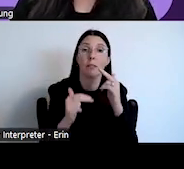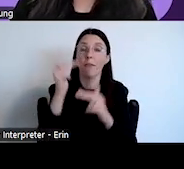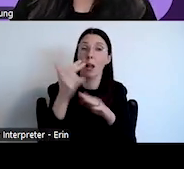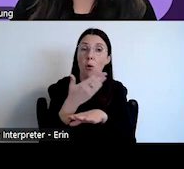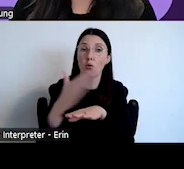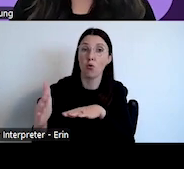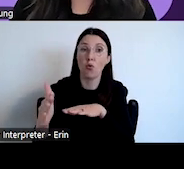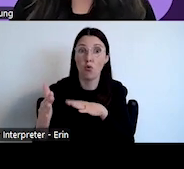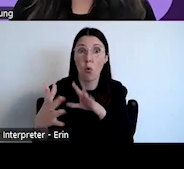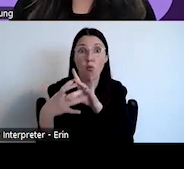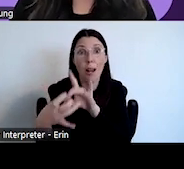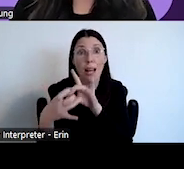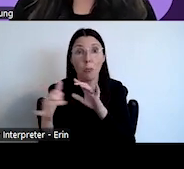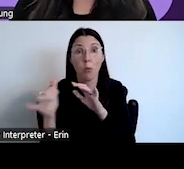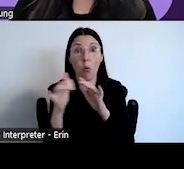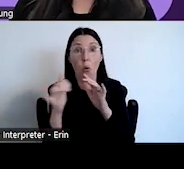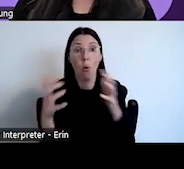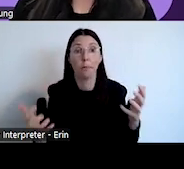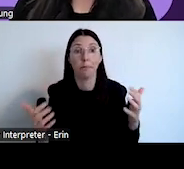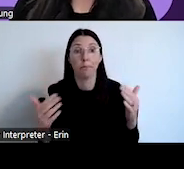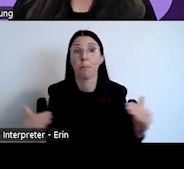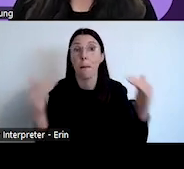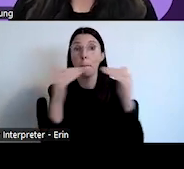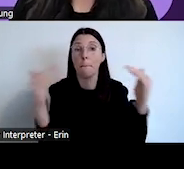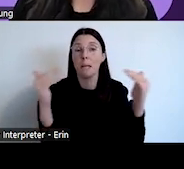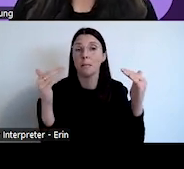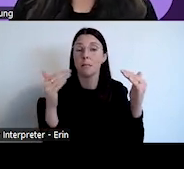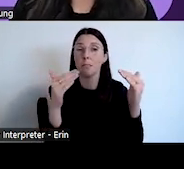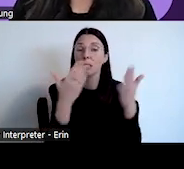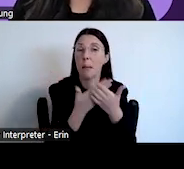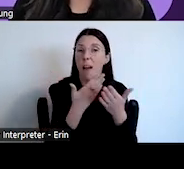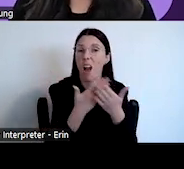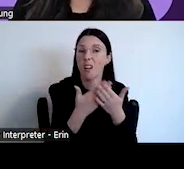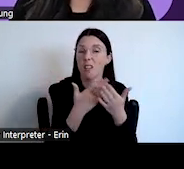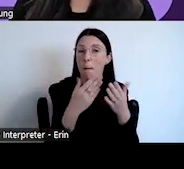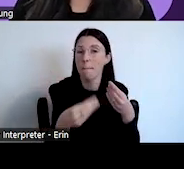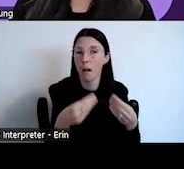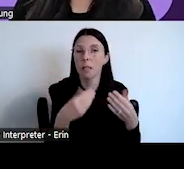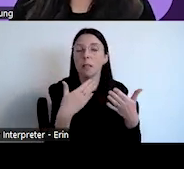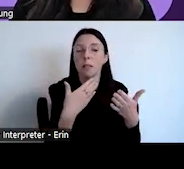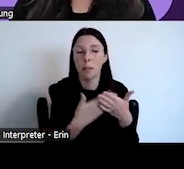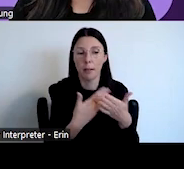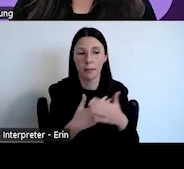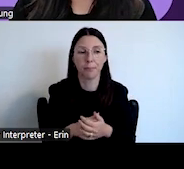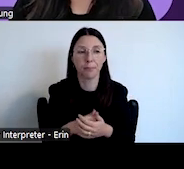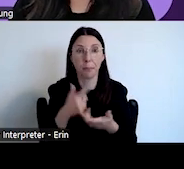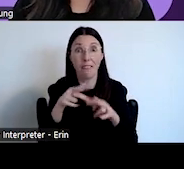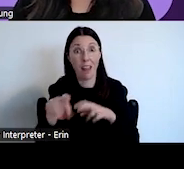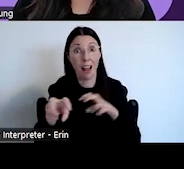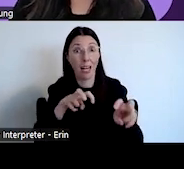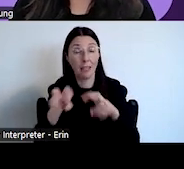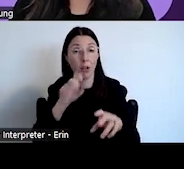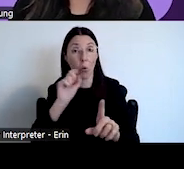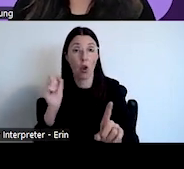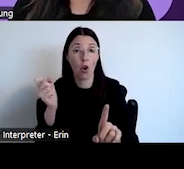or meet existing market demand, the extent to which the activity contributes to a sector that is